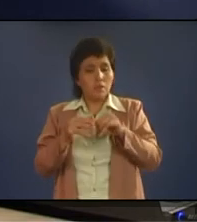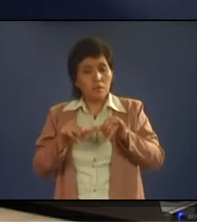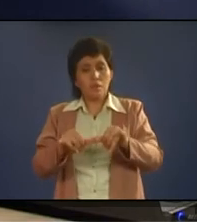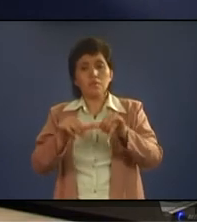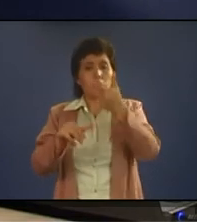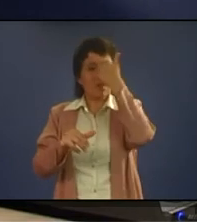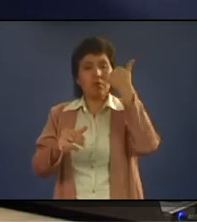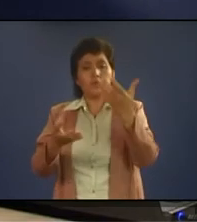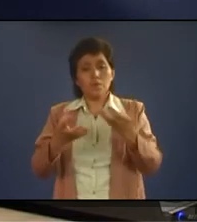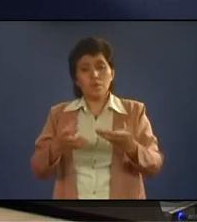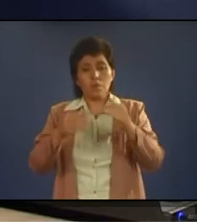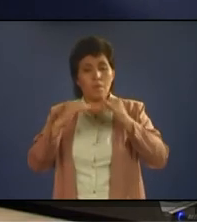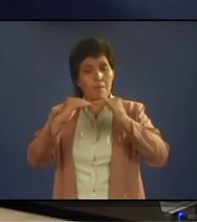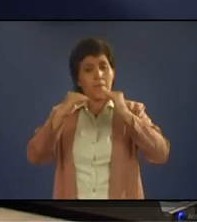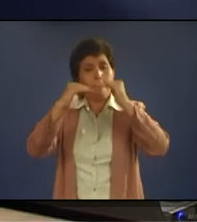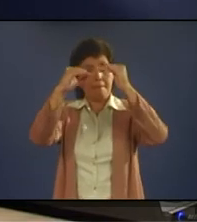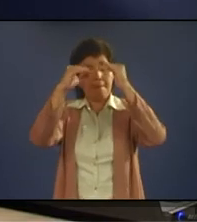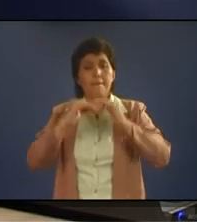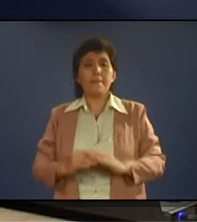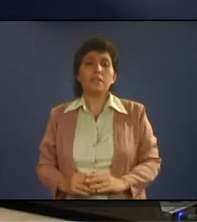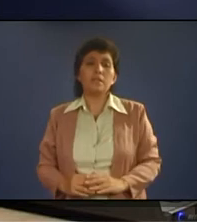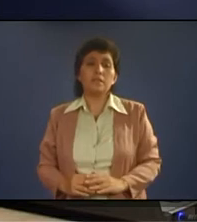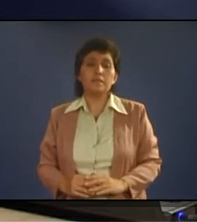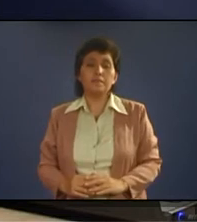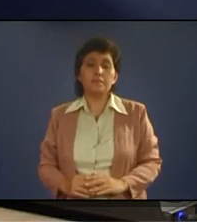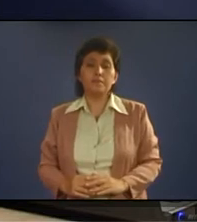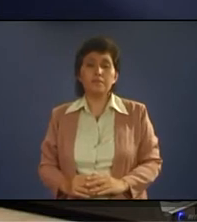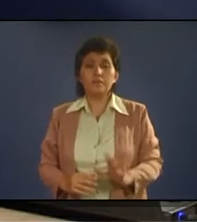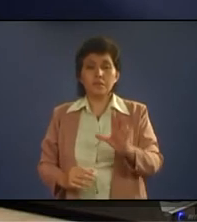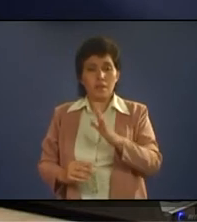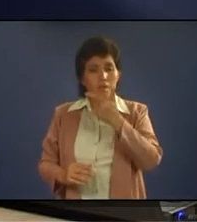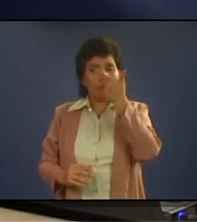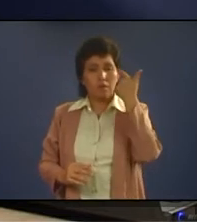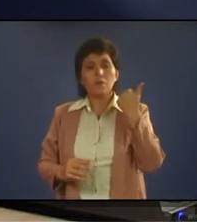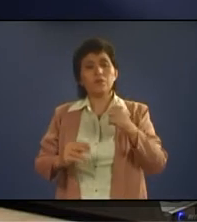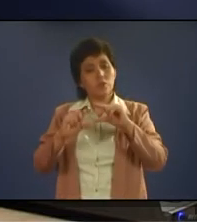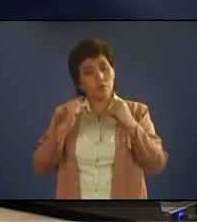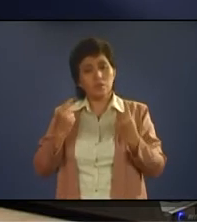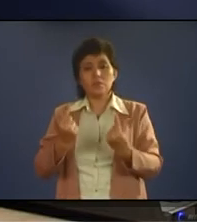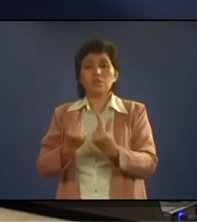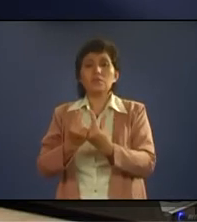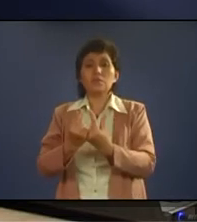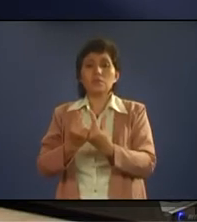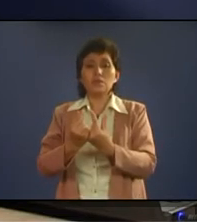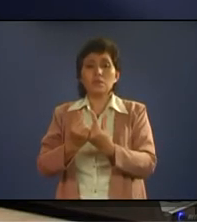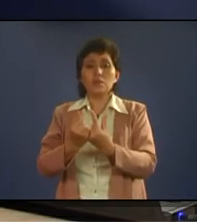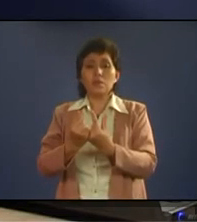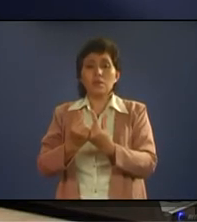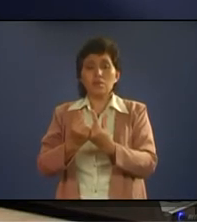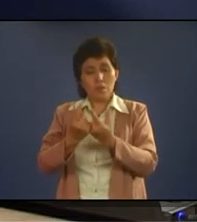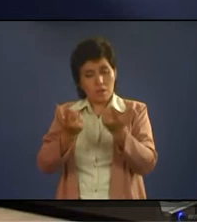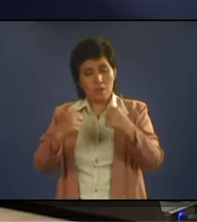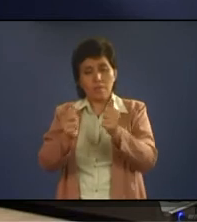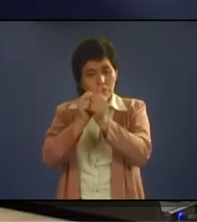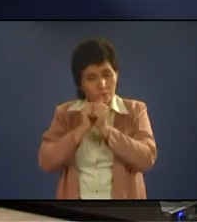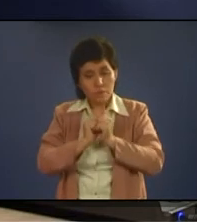want to maintain the group, okay? Also a group of guys, they would come together every